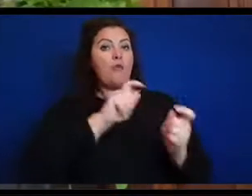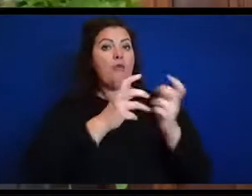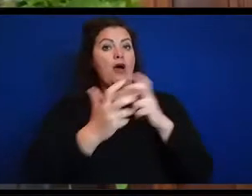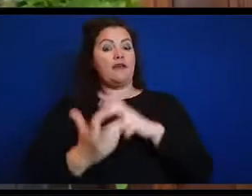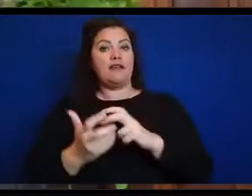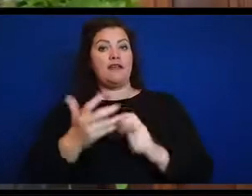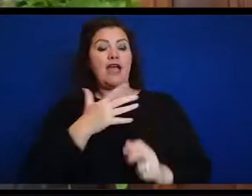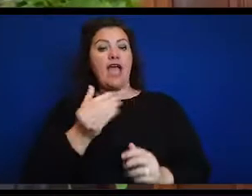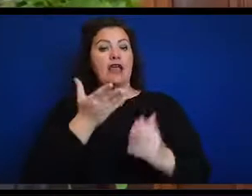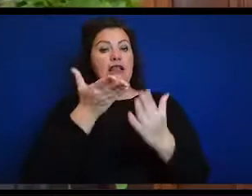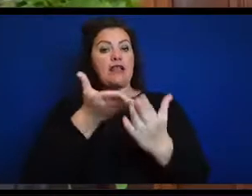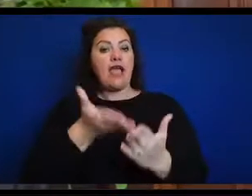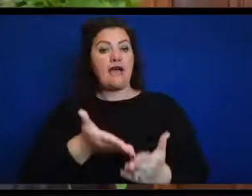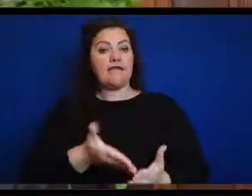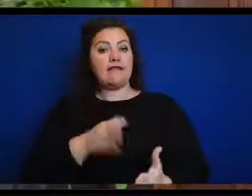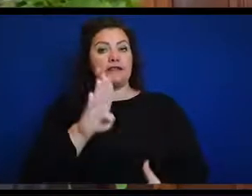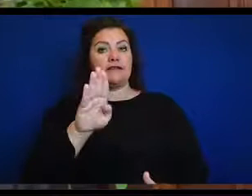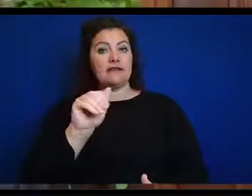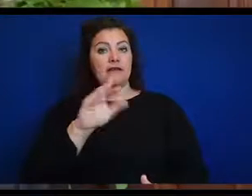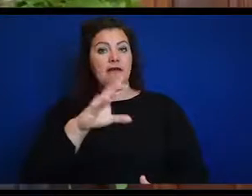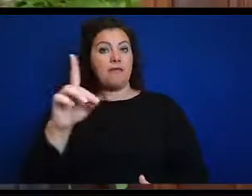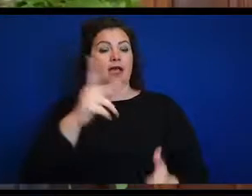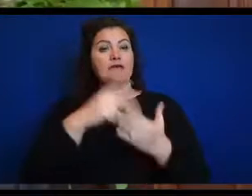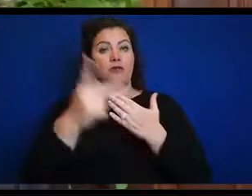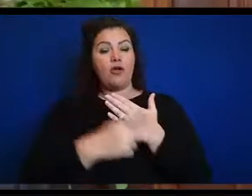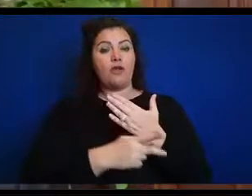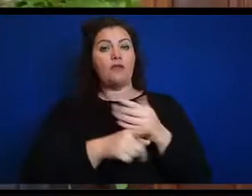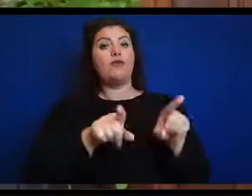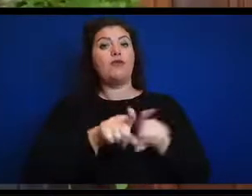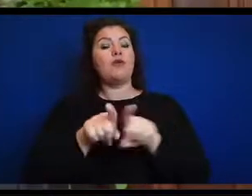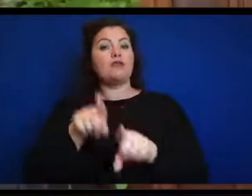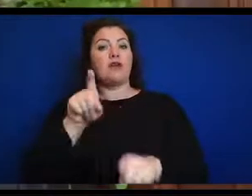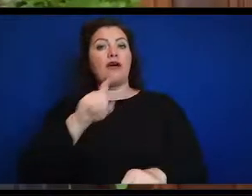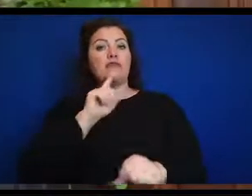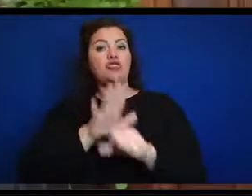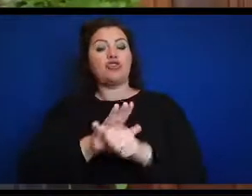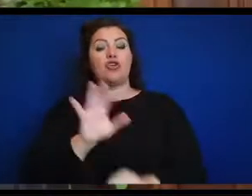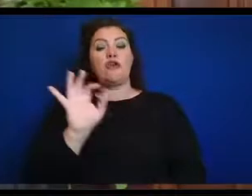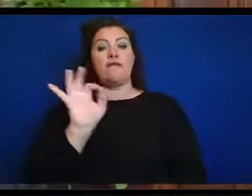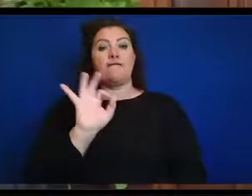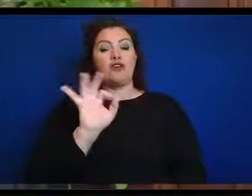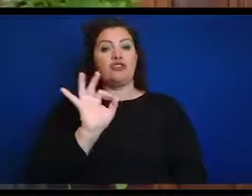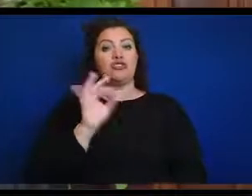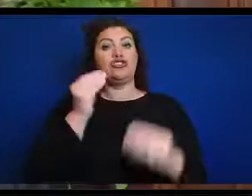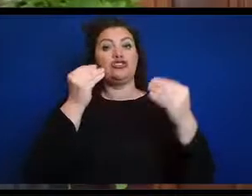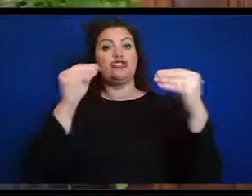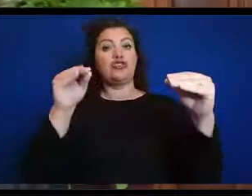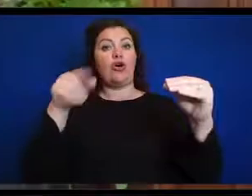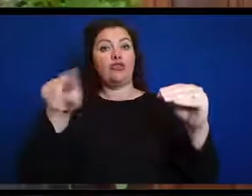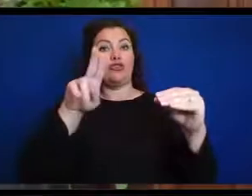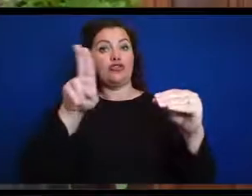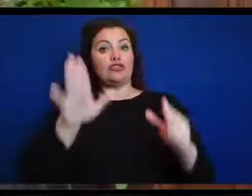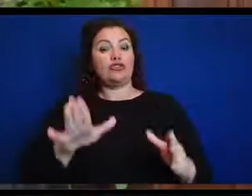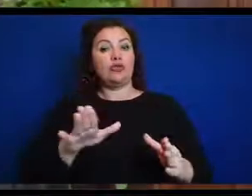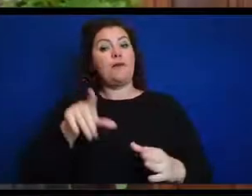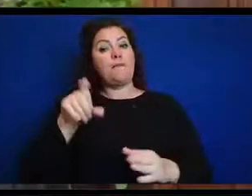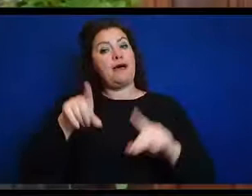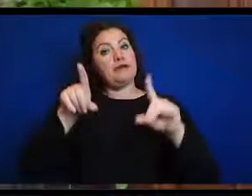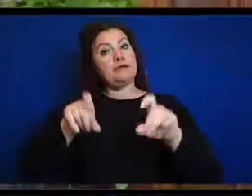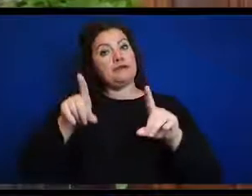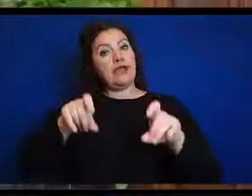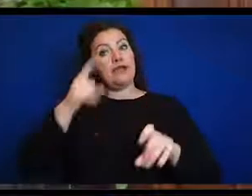and evidence-based programs. We also have to ensure that furniture sold to consumers is tested for